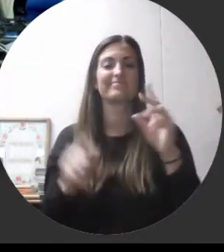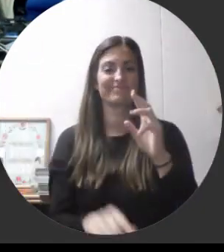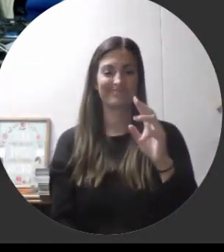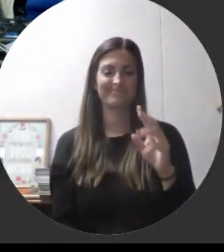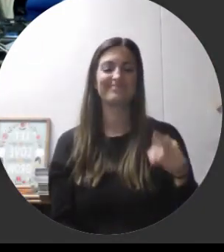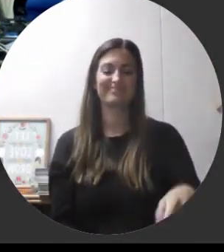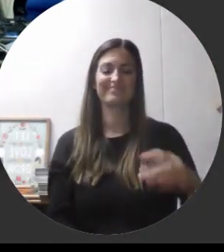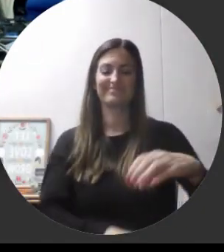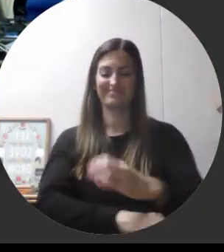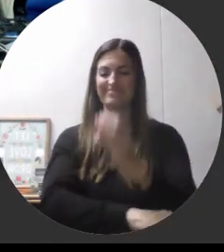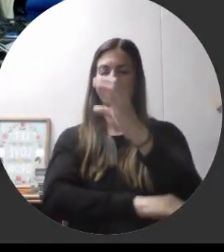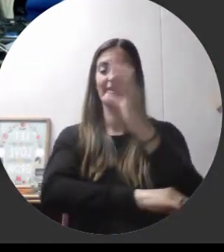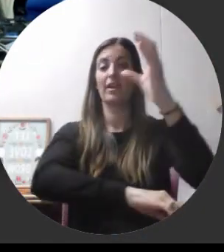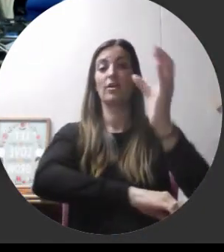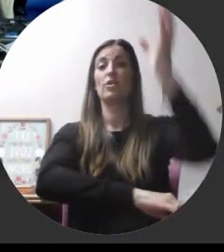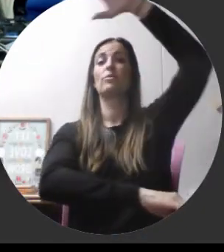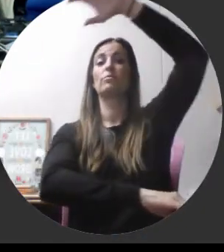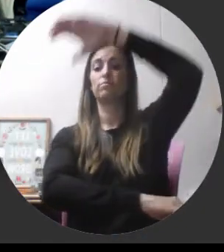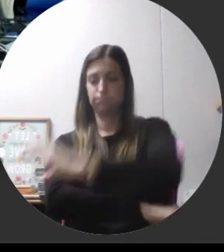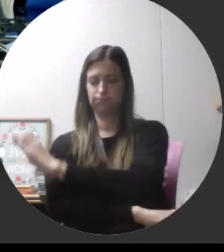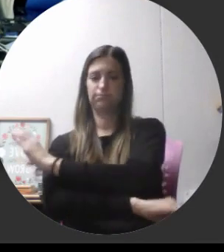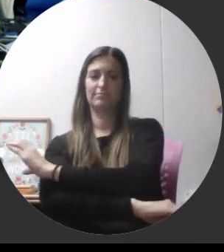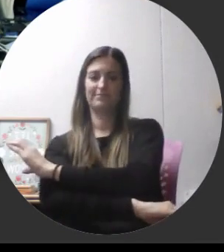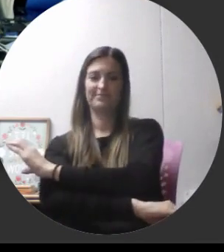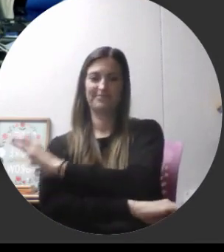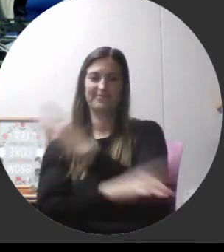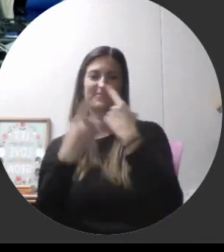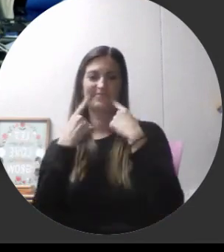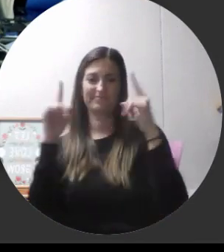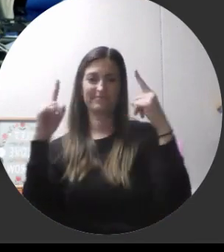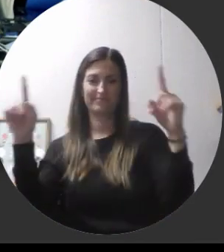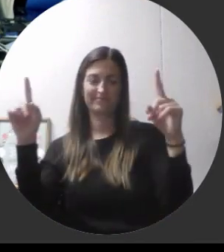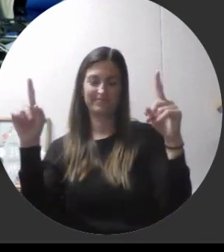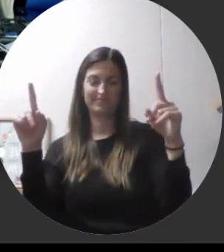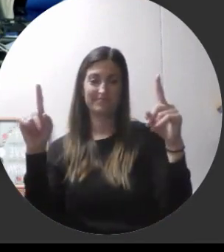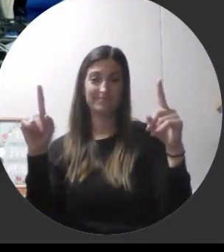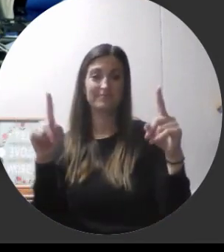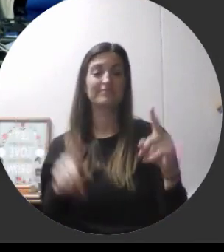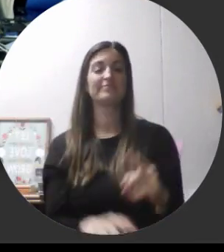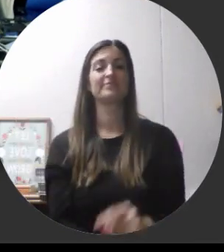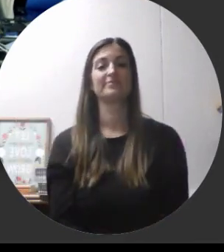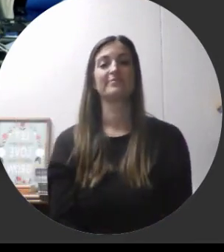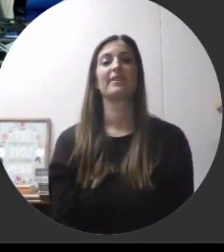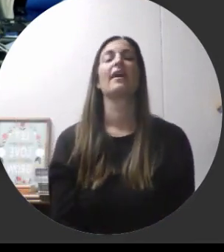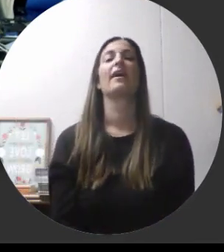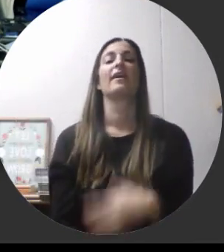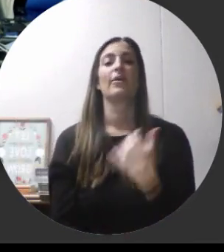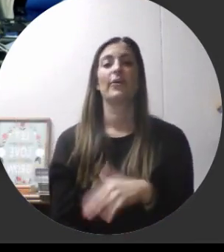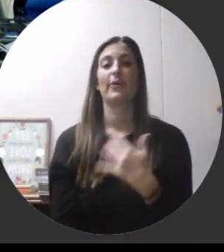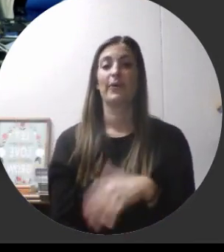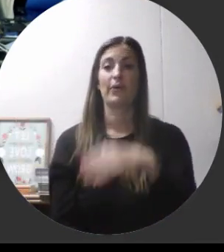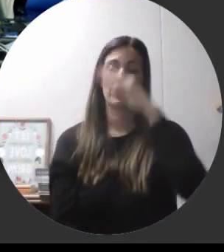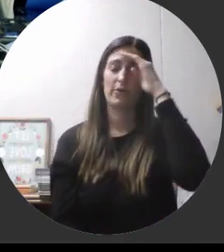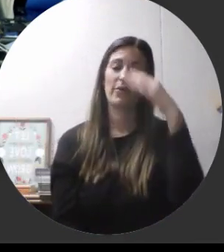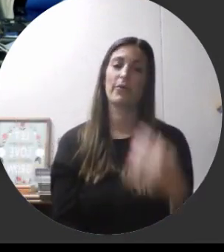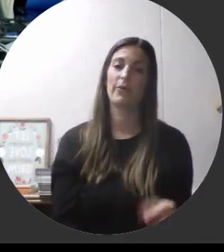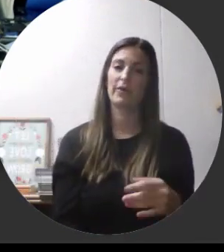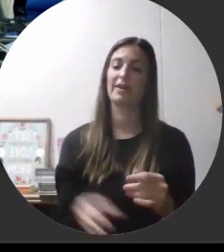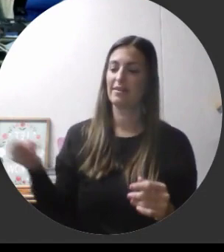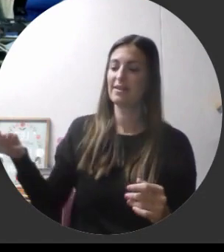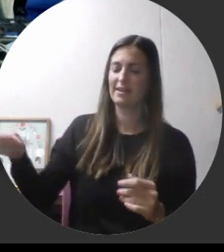came out of the goldfish pond and lay dripping on the frozen grass. "Belay!" said Father to Grumble, and to Kirsty, "Give him the